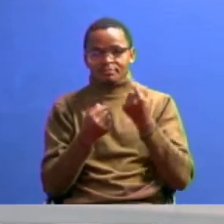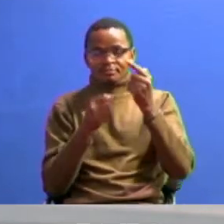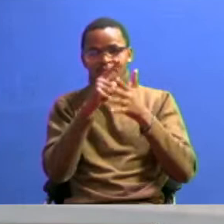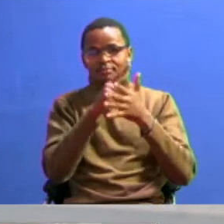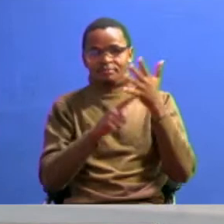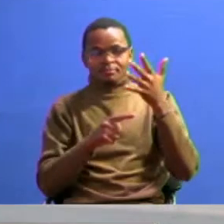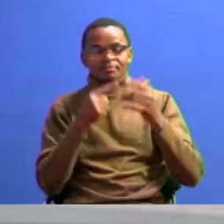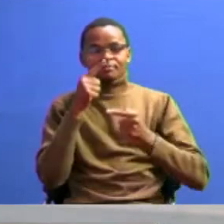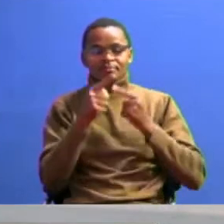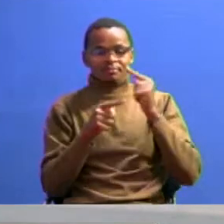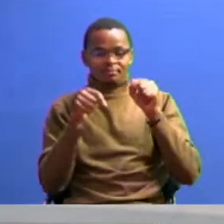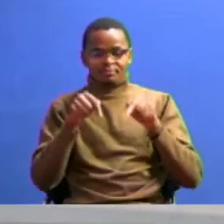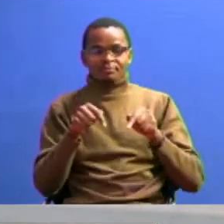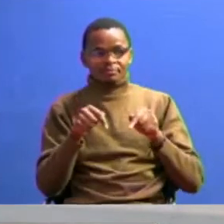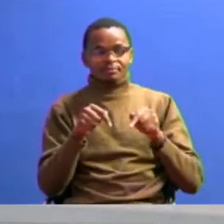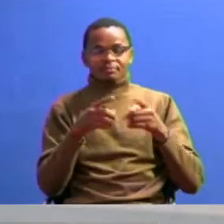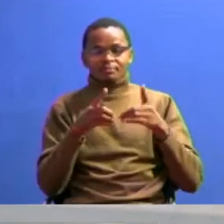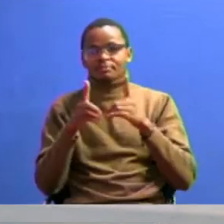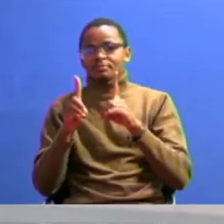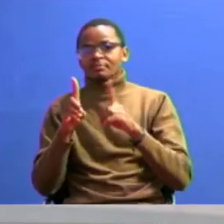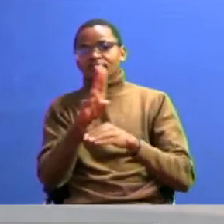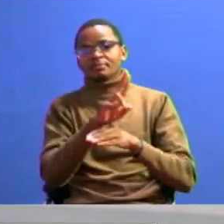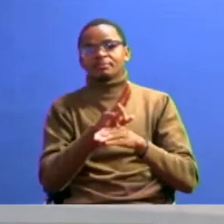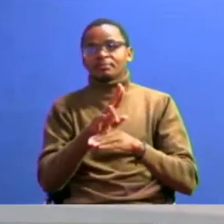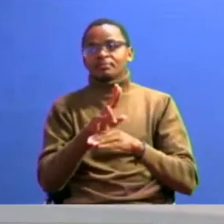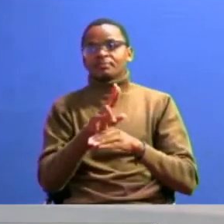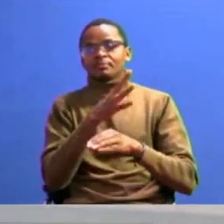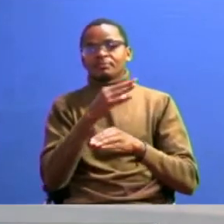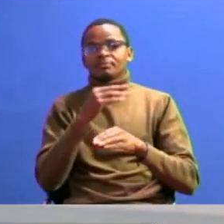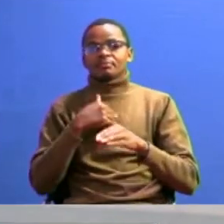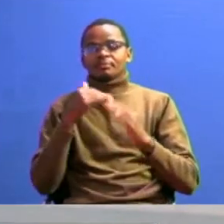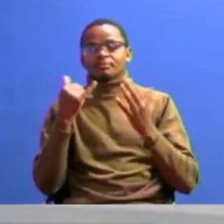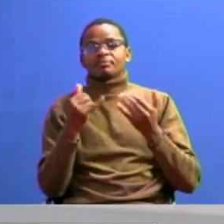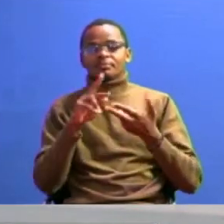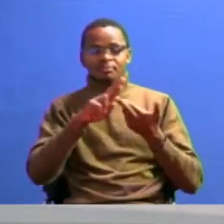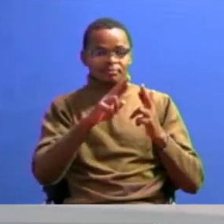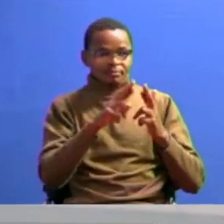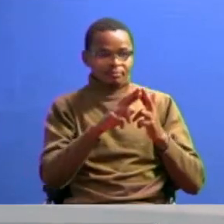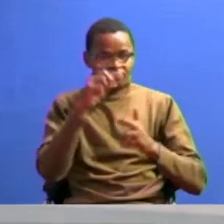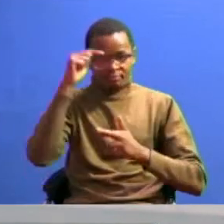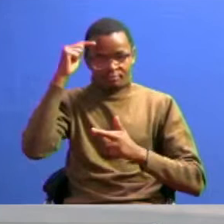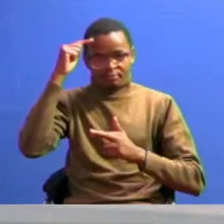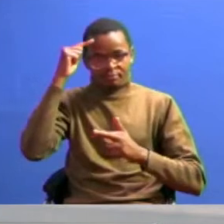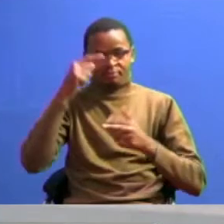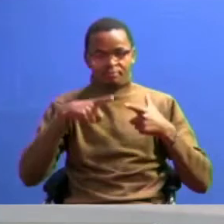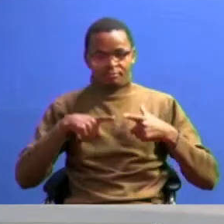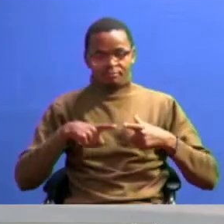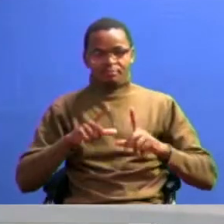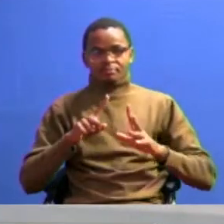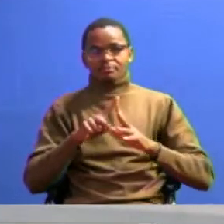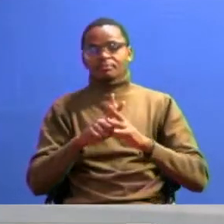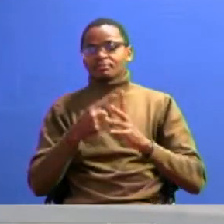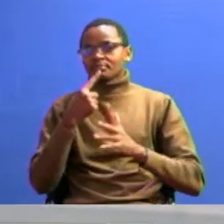talking about today, drug and substance abuse, and how it relates to mental health. Let's first